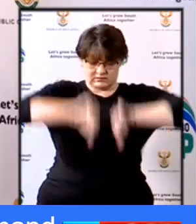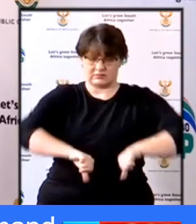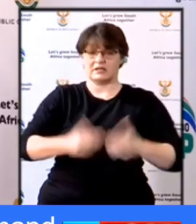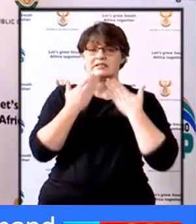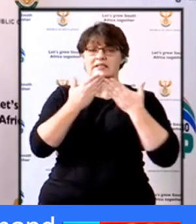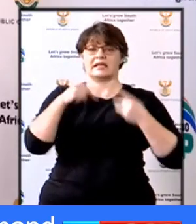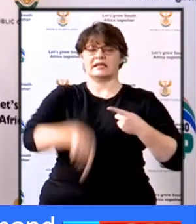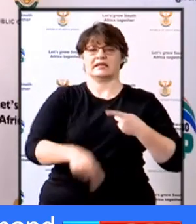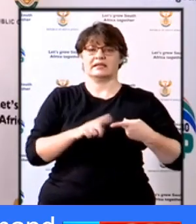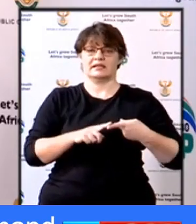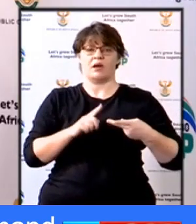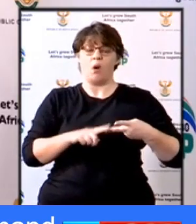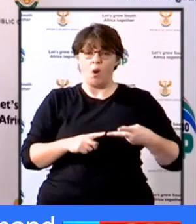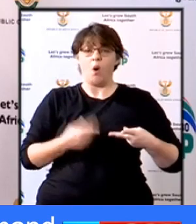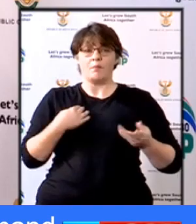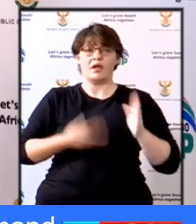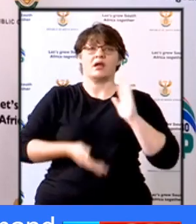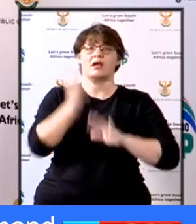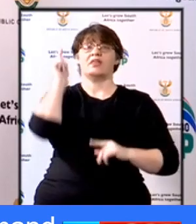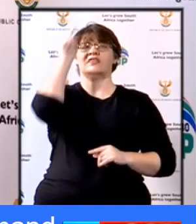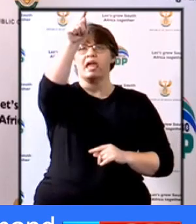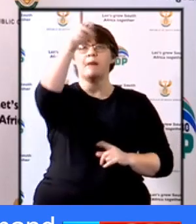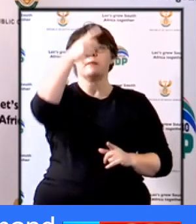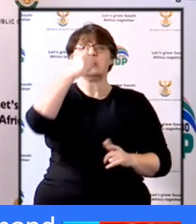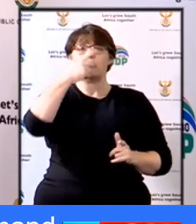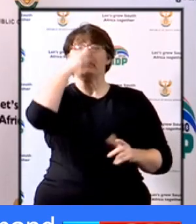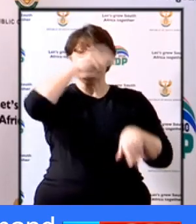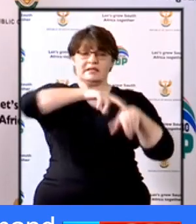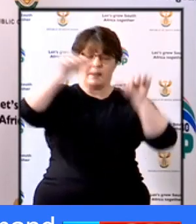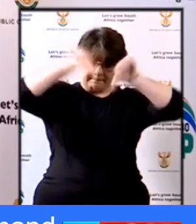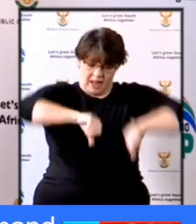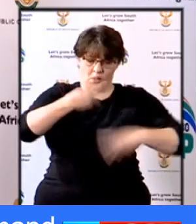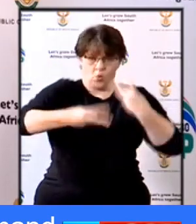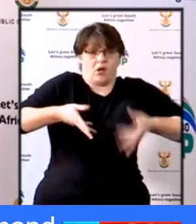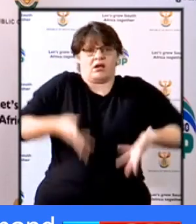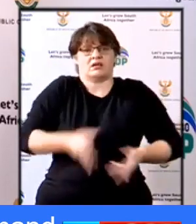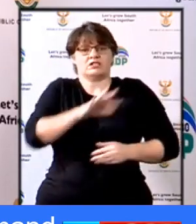back to work who work in South Africa but live in other